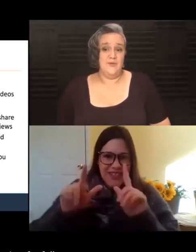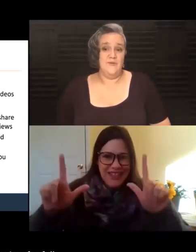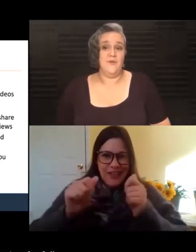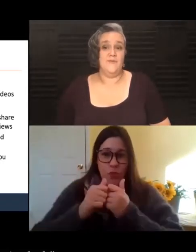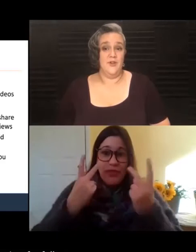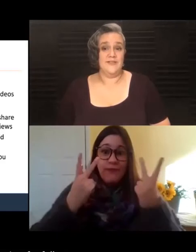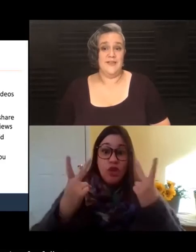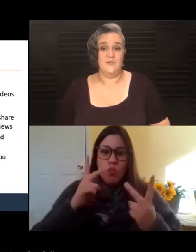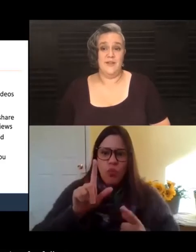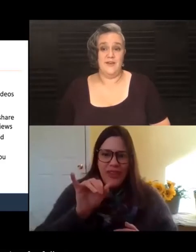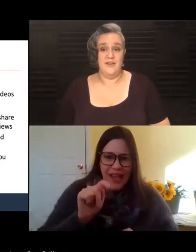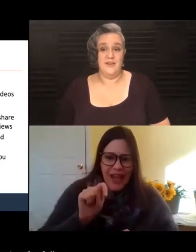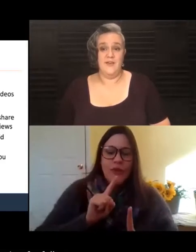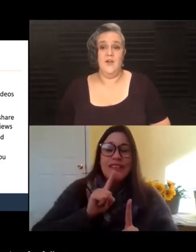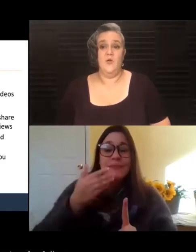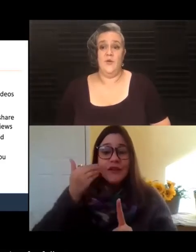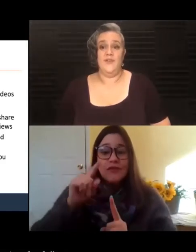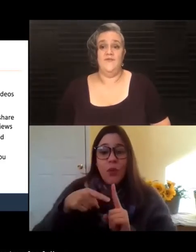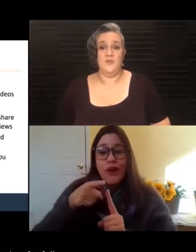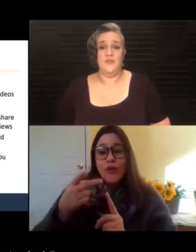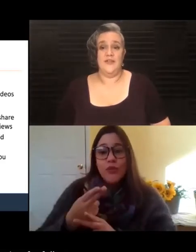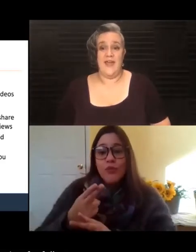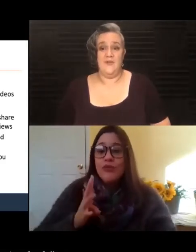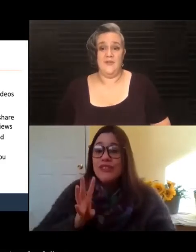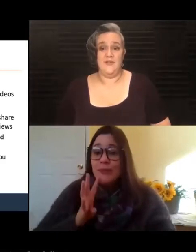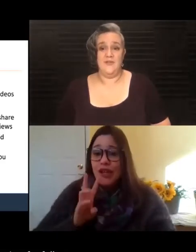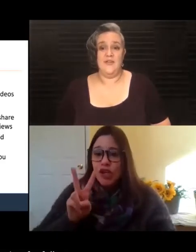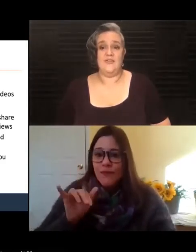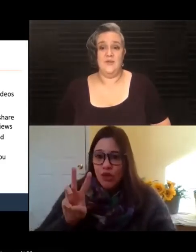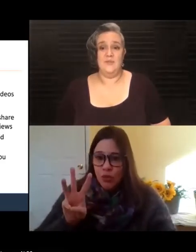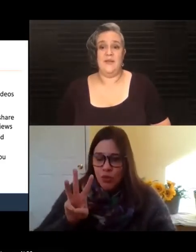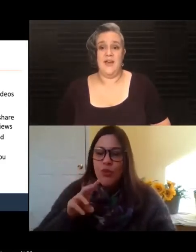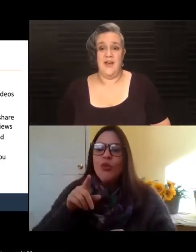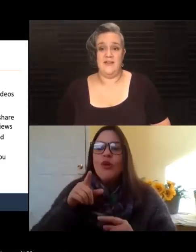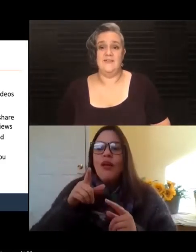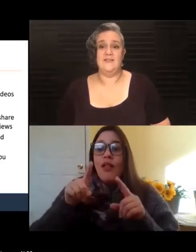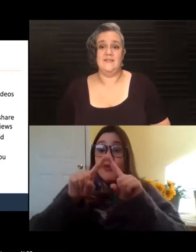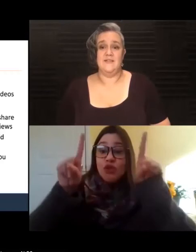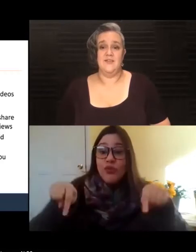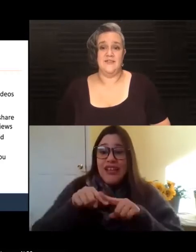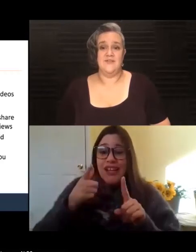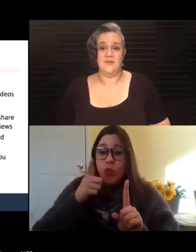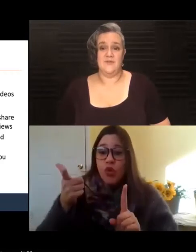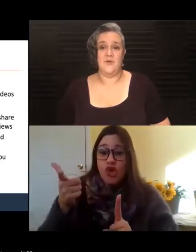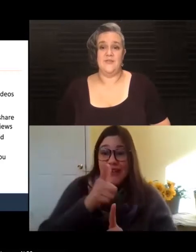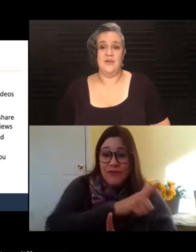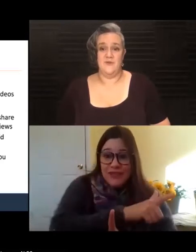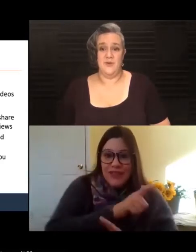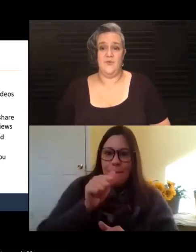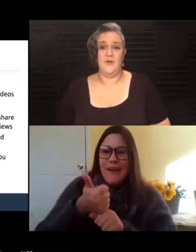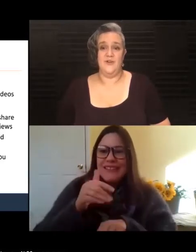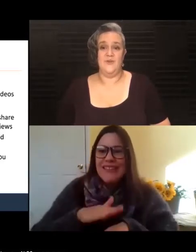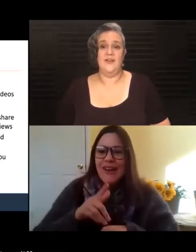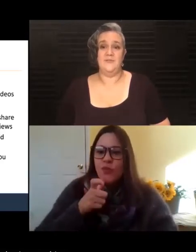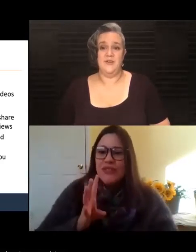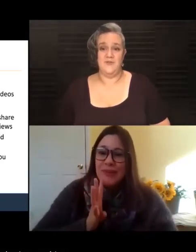view for full accessibility with the visual layout, it's going to be because there is a difference for the speaker view.